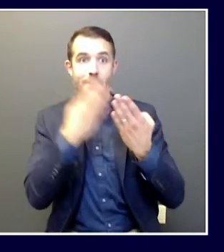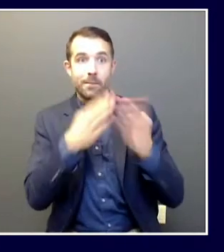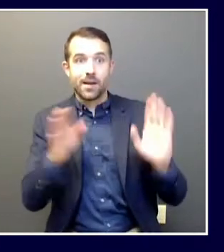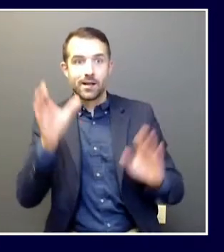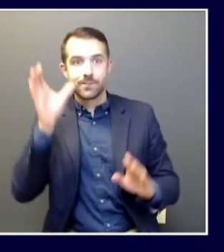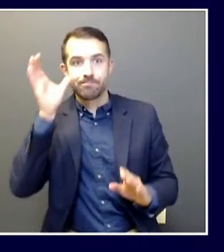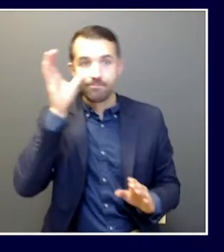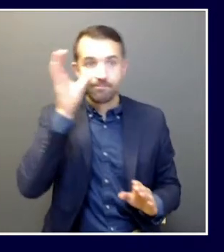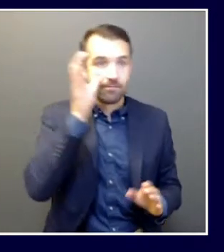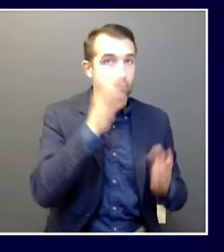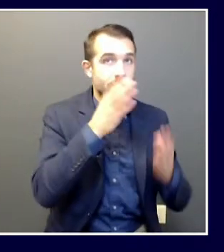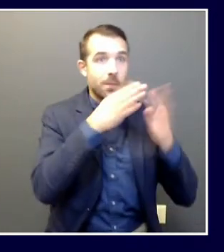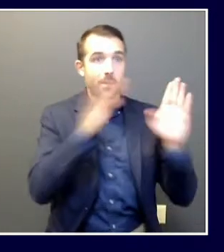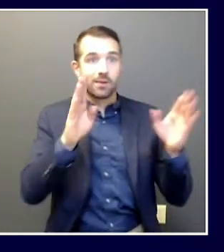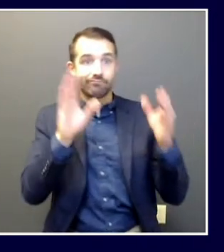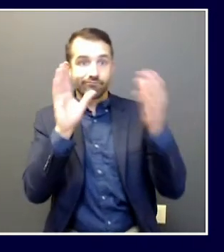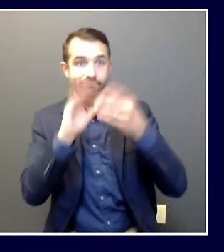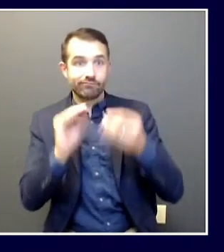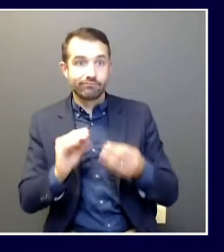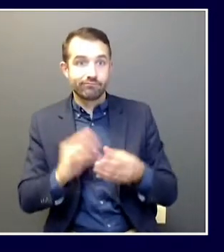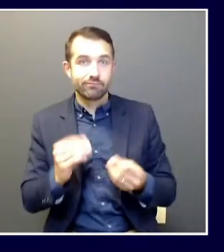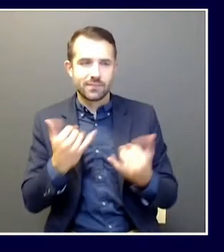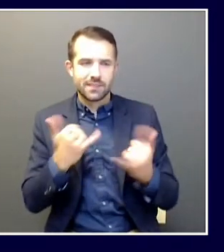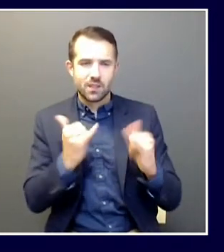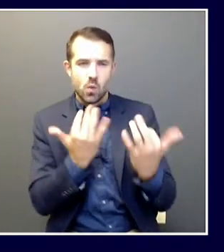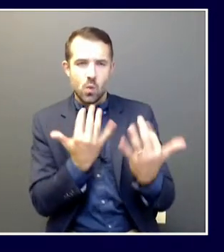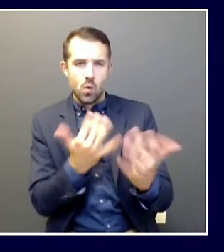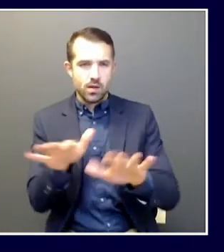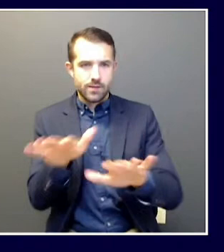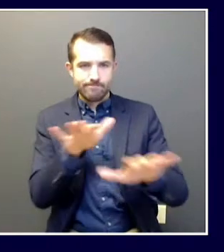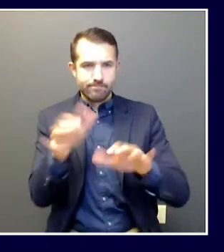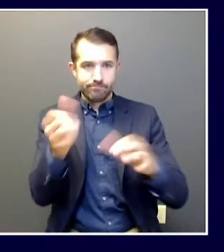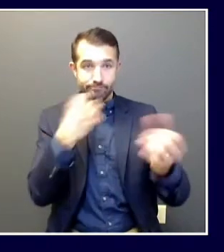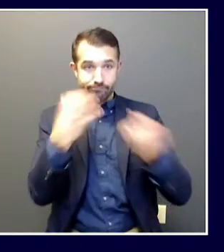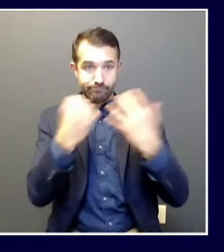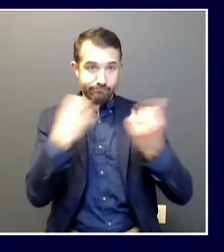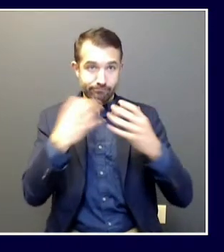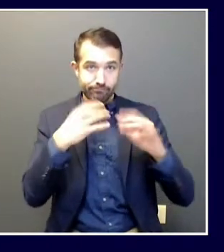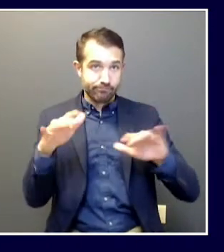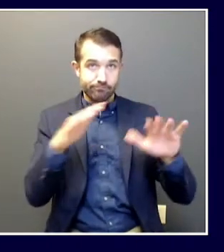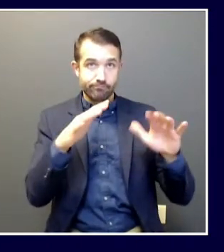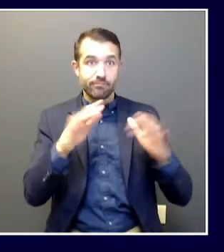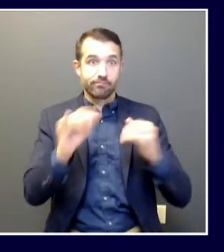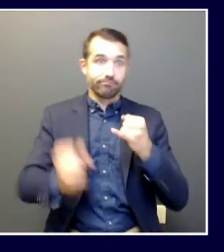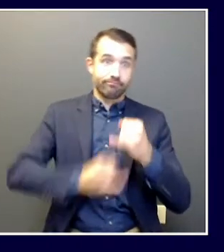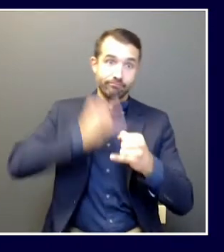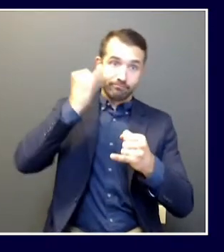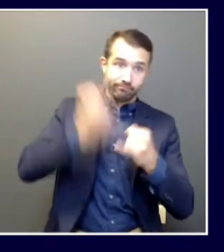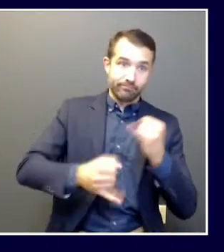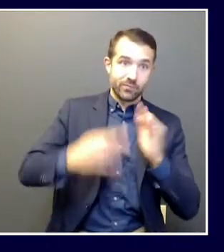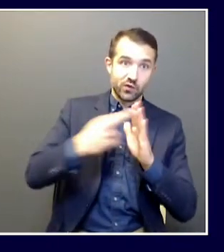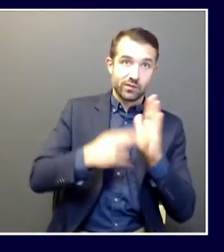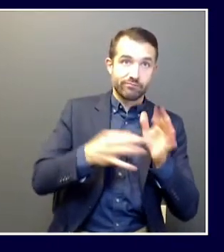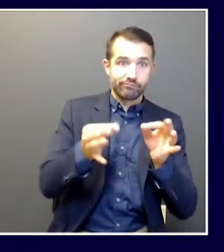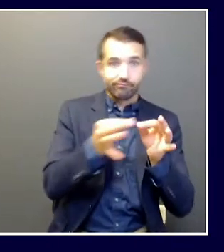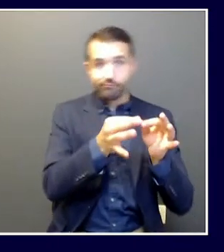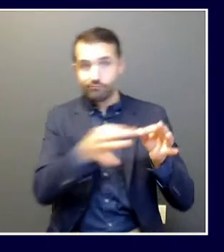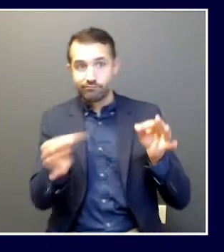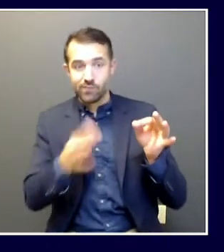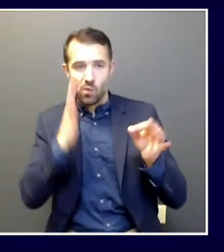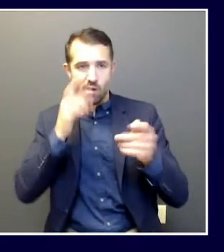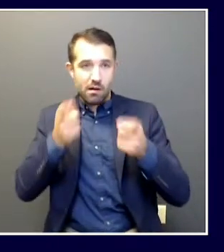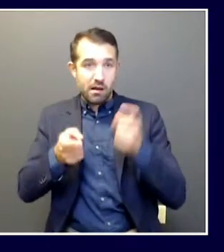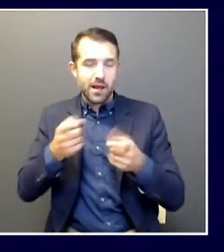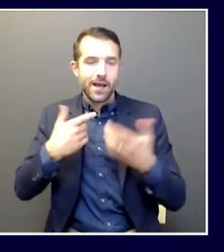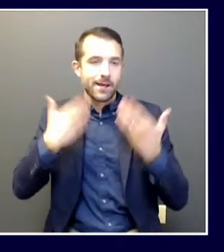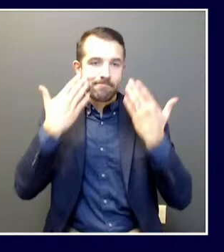premature to talk about what, if any, changes will be made in that final rule. but I refer you to the previous rule to talk about how it's been